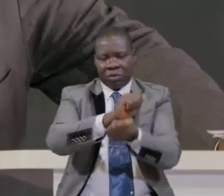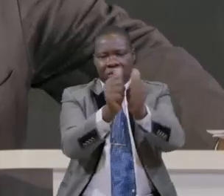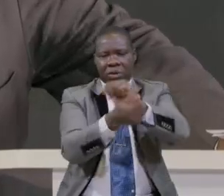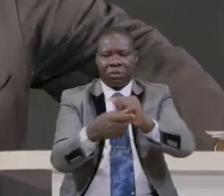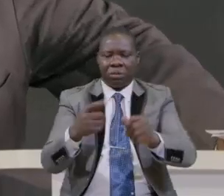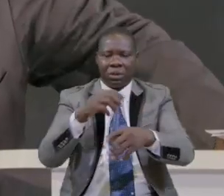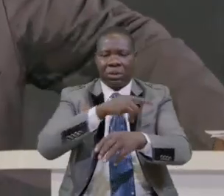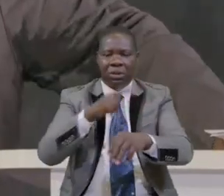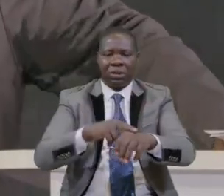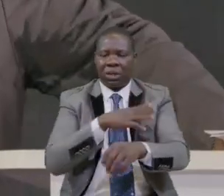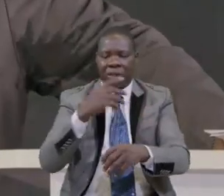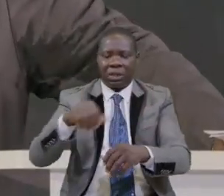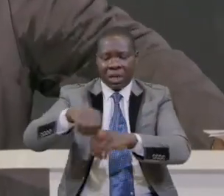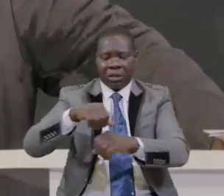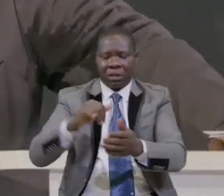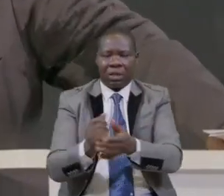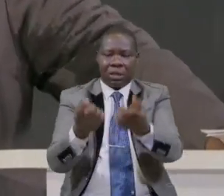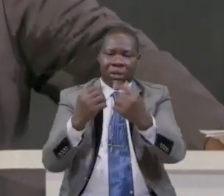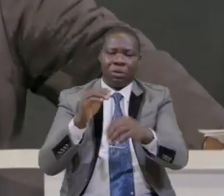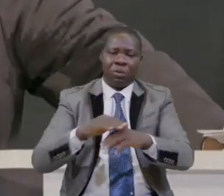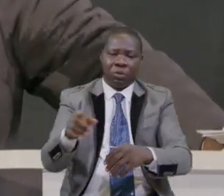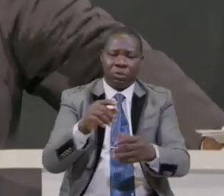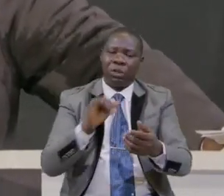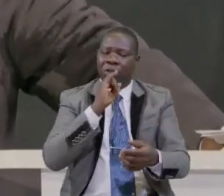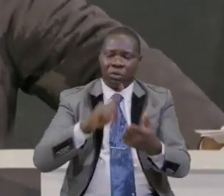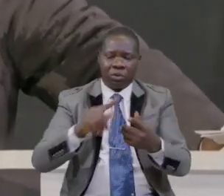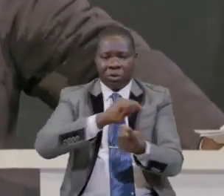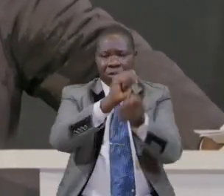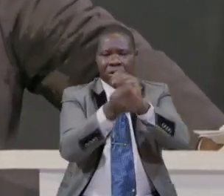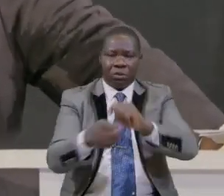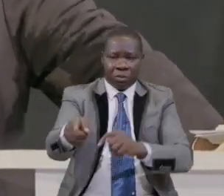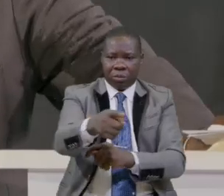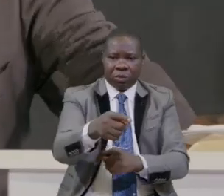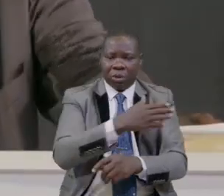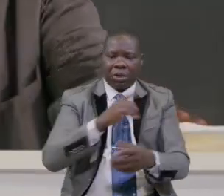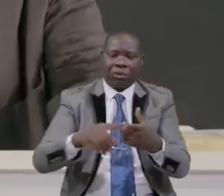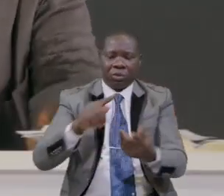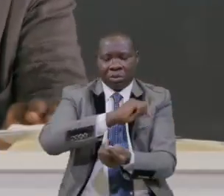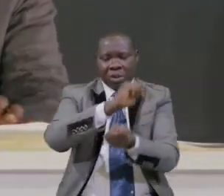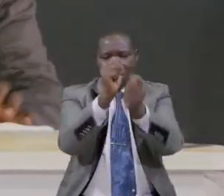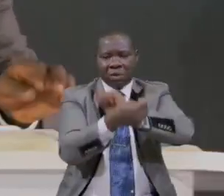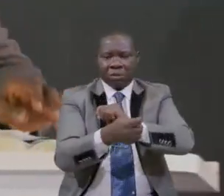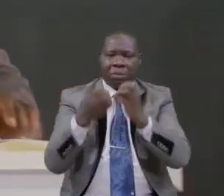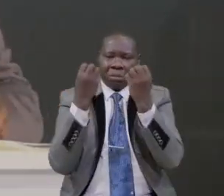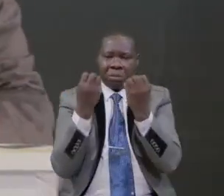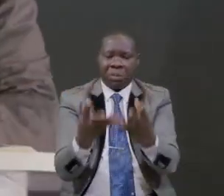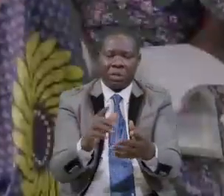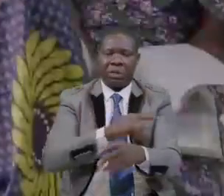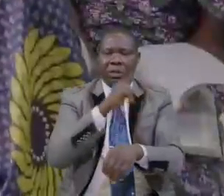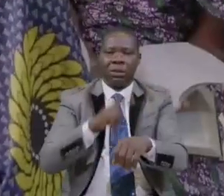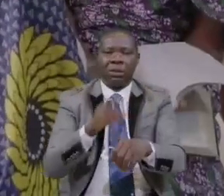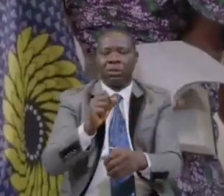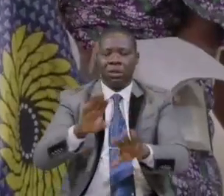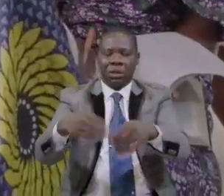is to transform you and to transform many nations. Give me a good amen.